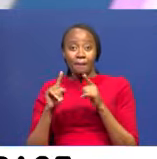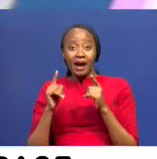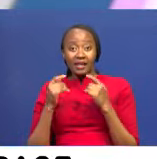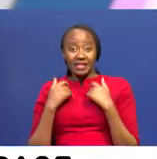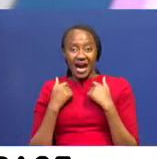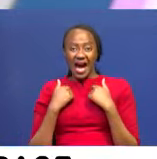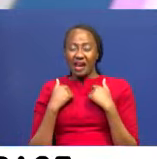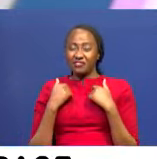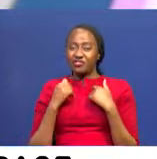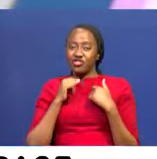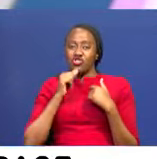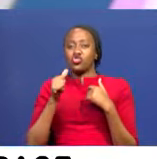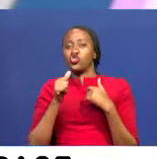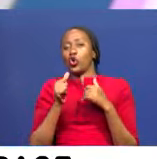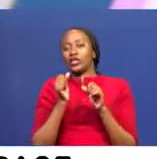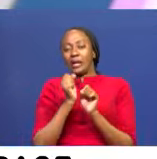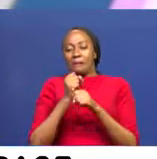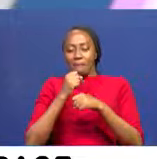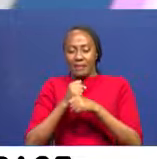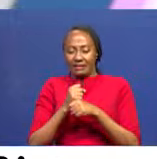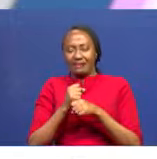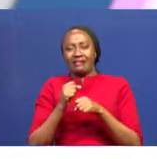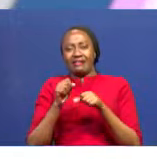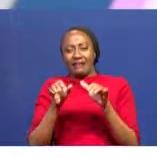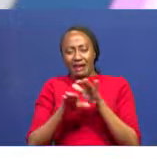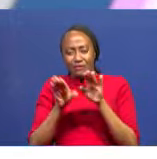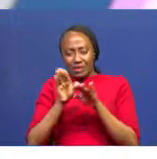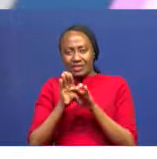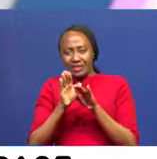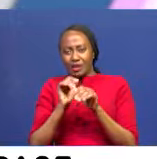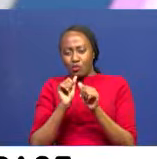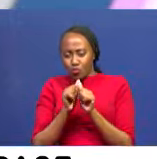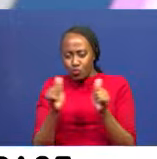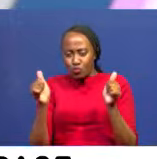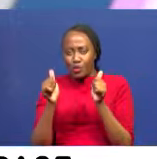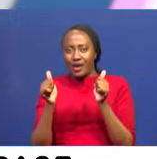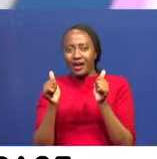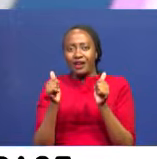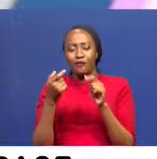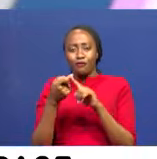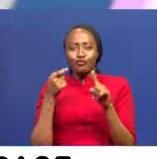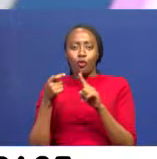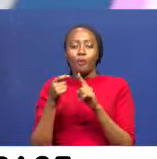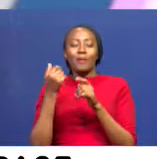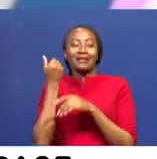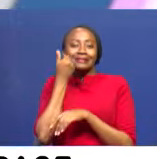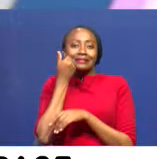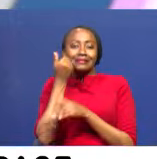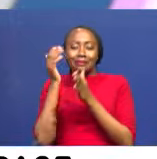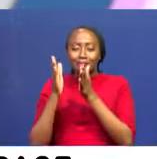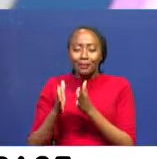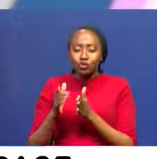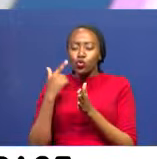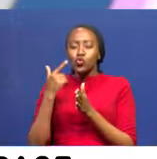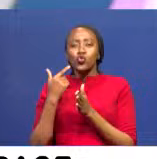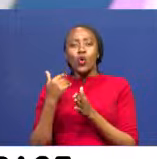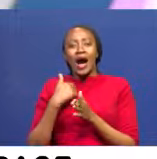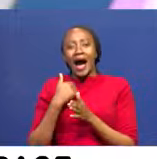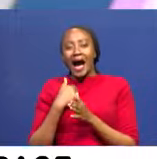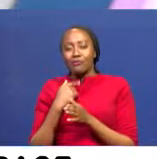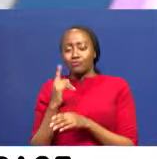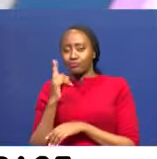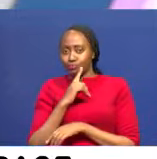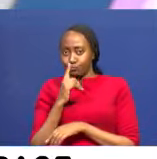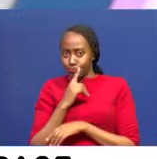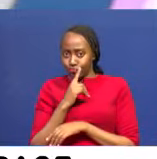not rationalizing medication from a patient perspective of a patient especially who is on chronic care,